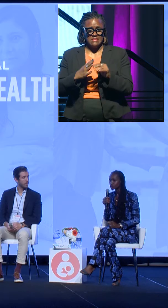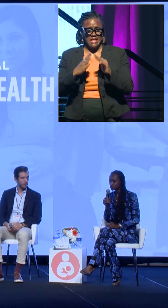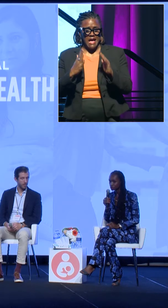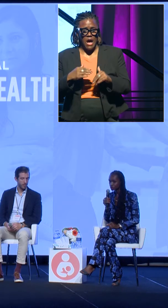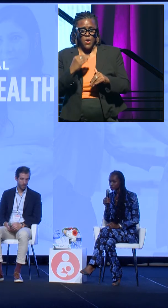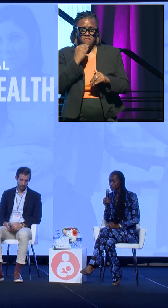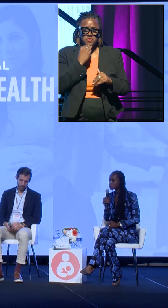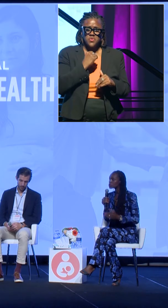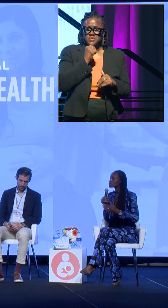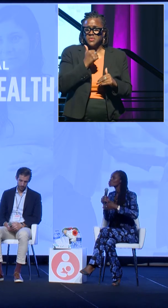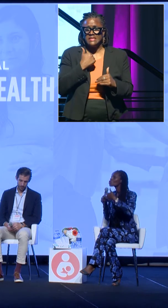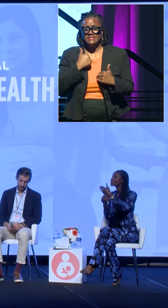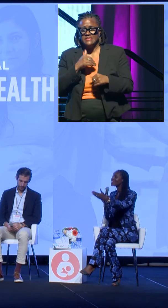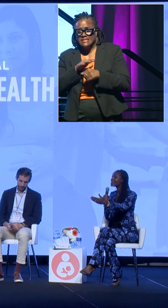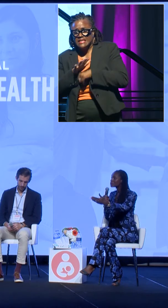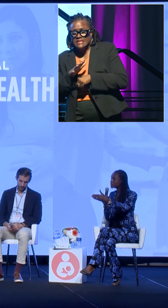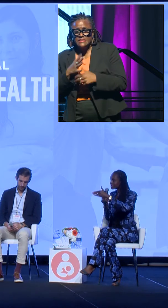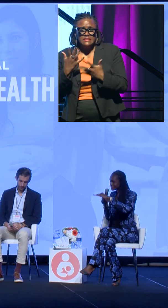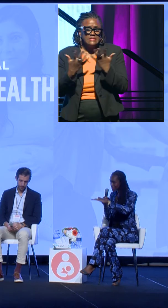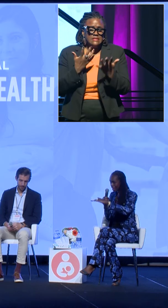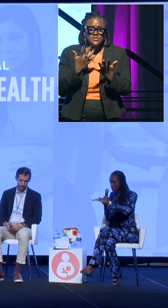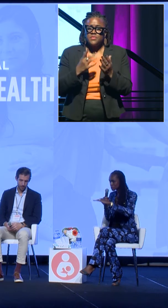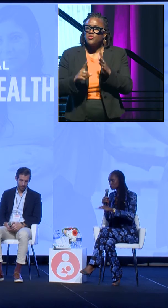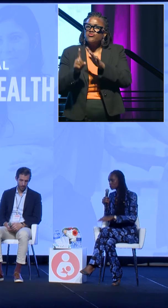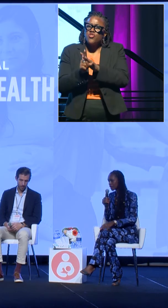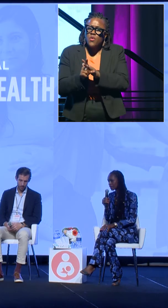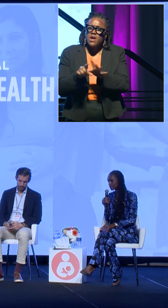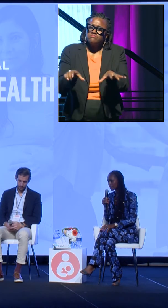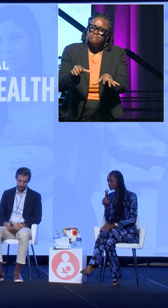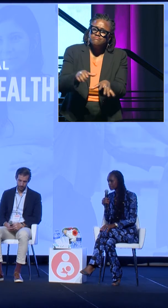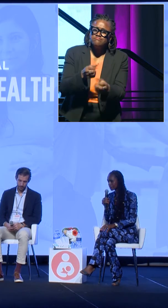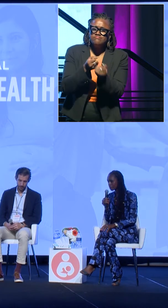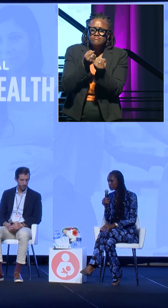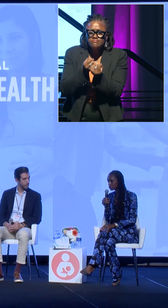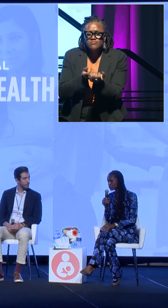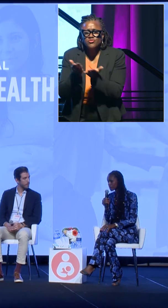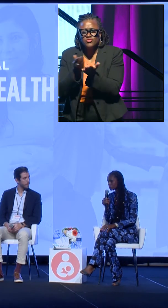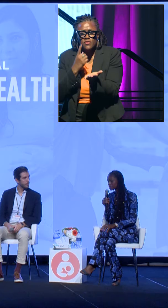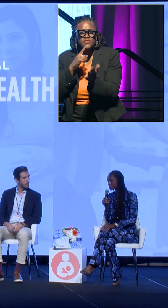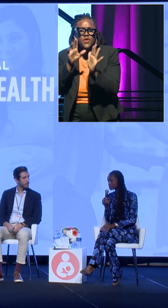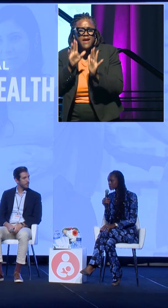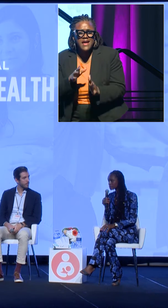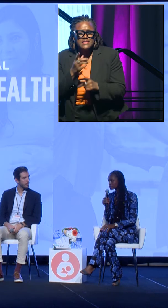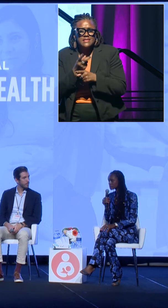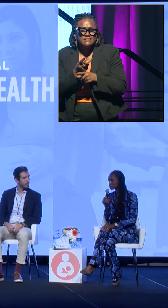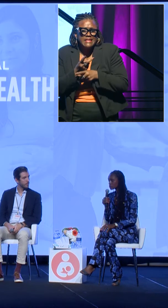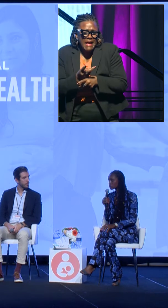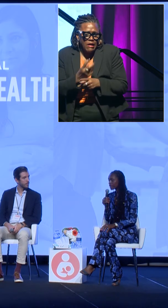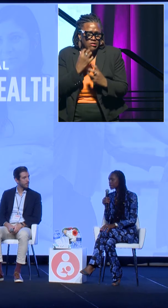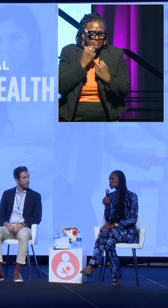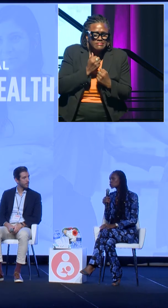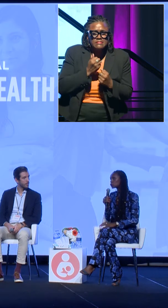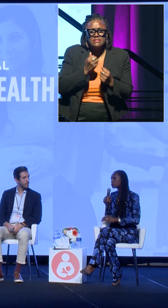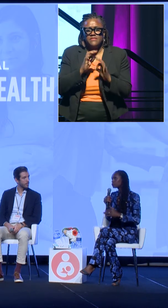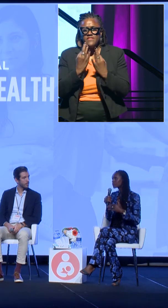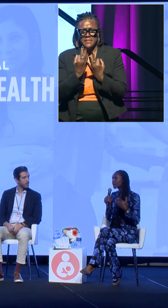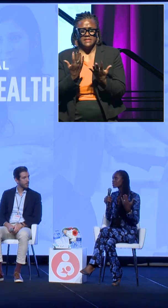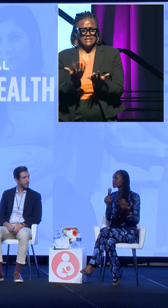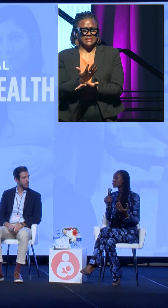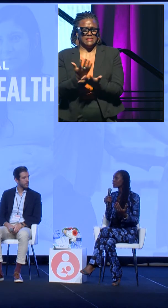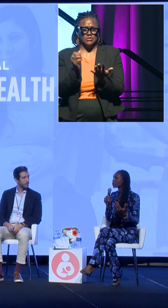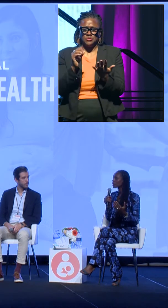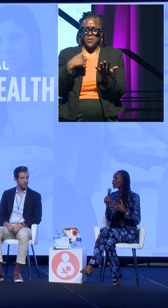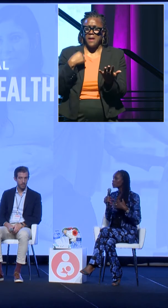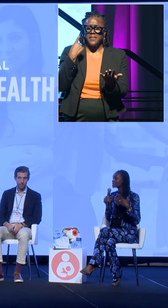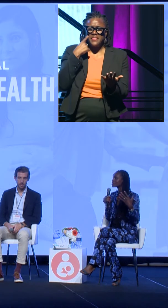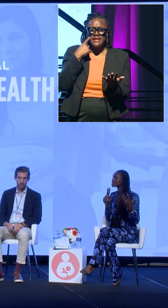food insecure, but are showing up in these gaps to provide excellent care for families, right? And so I